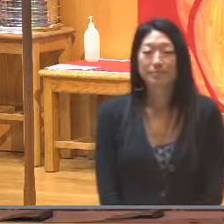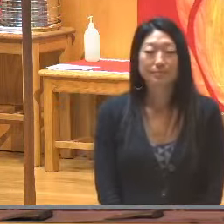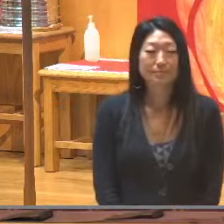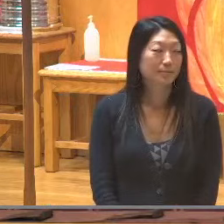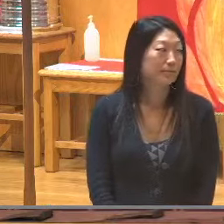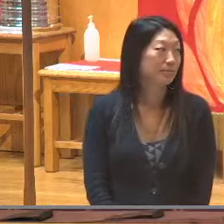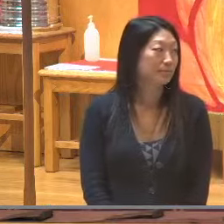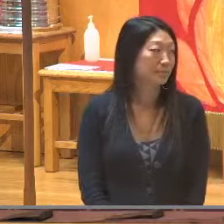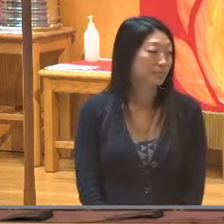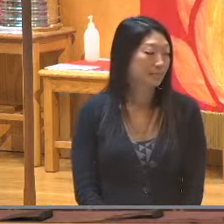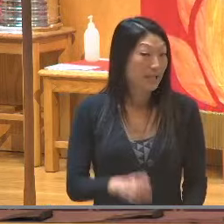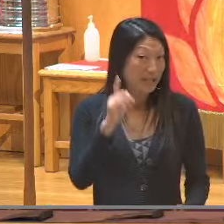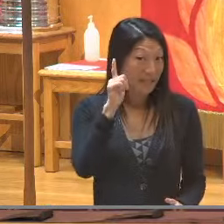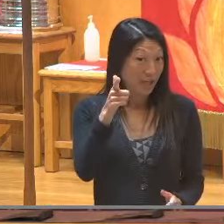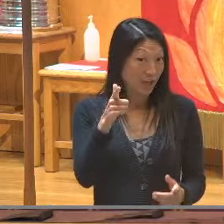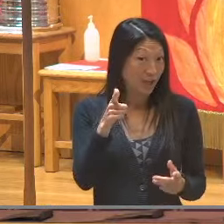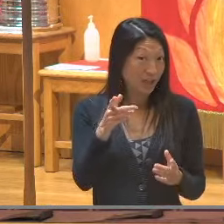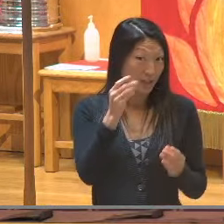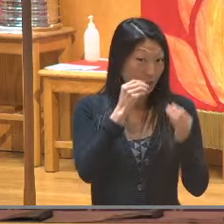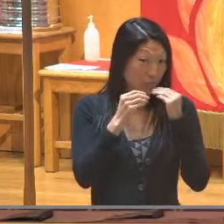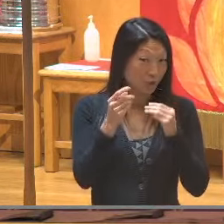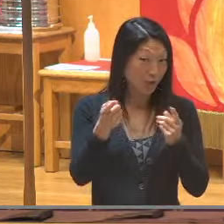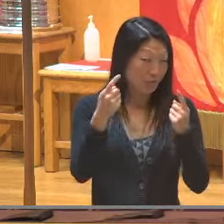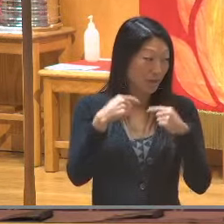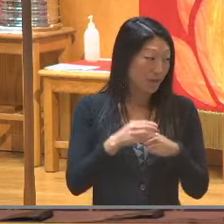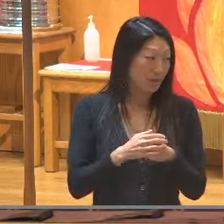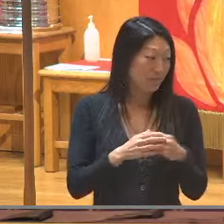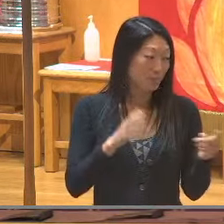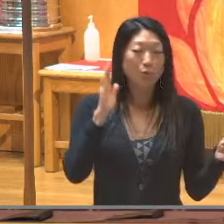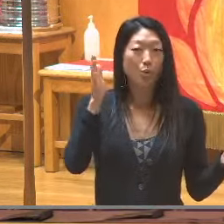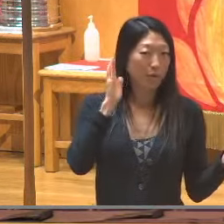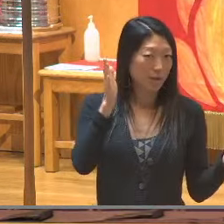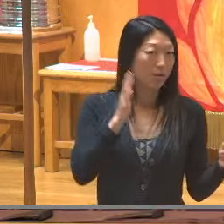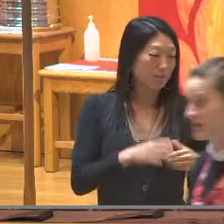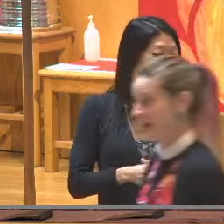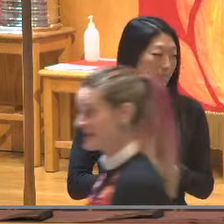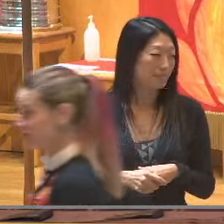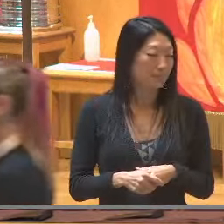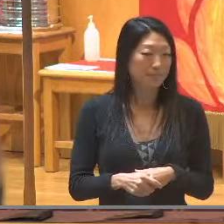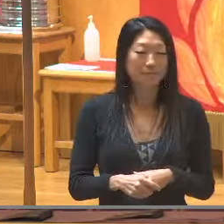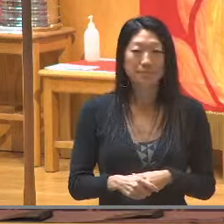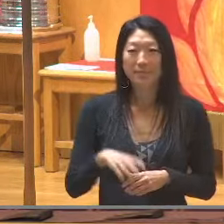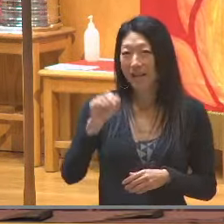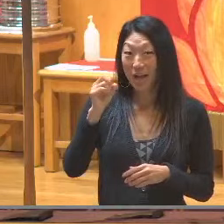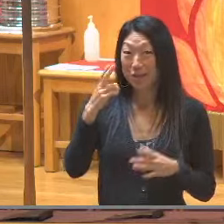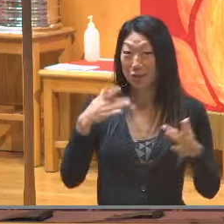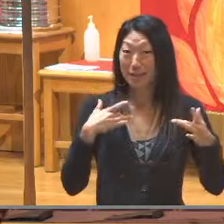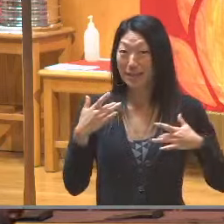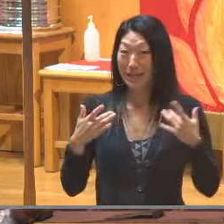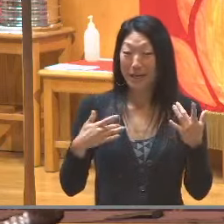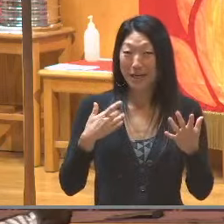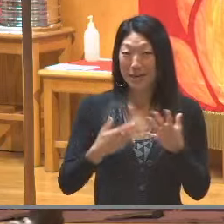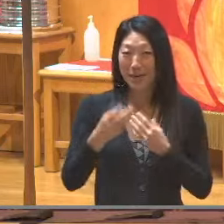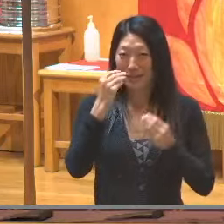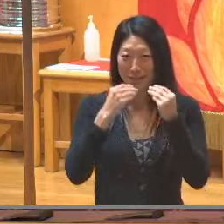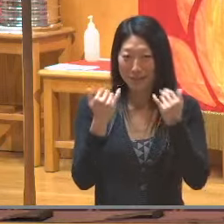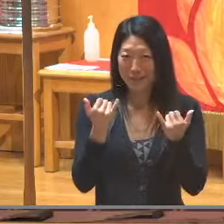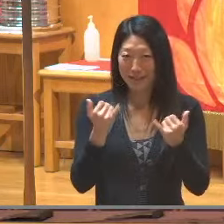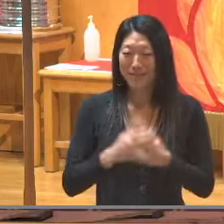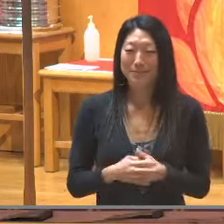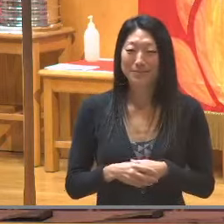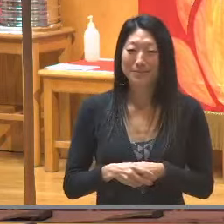Later during communion, you can come up, okay? Are we having communion? We are having communion. Asher's excited about communion today.